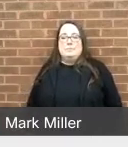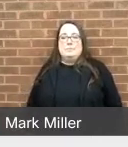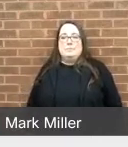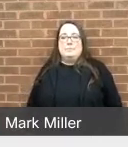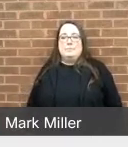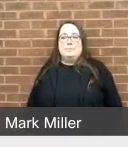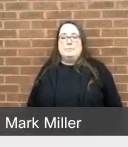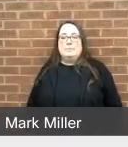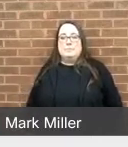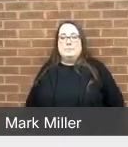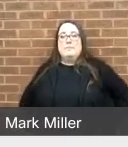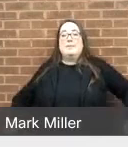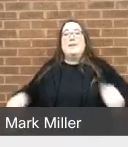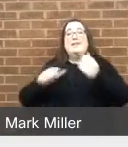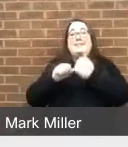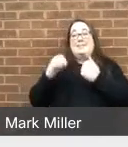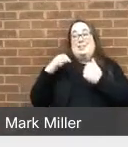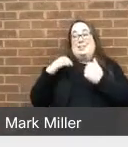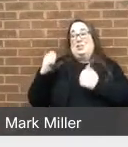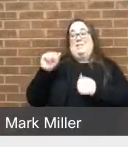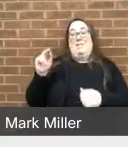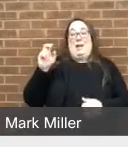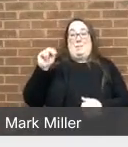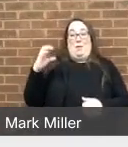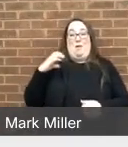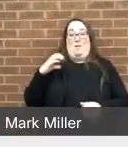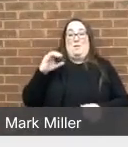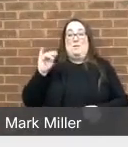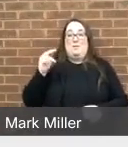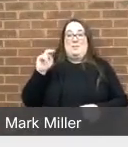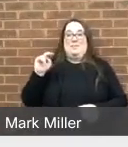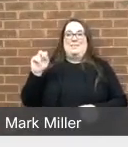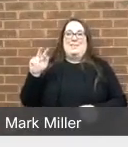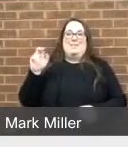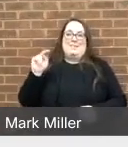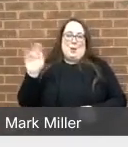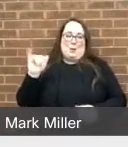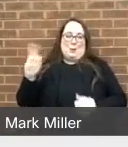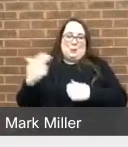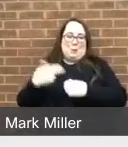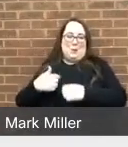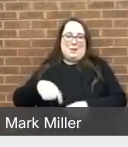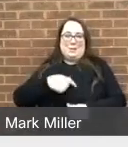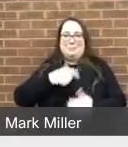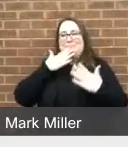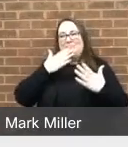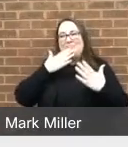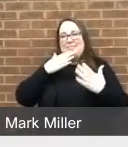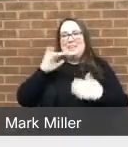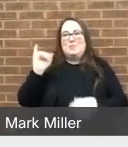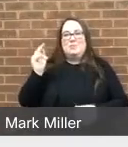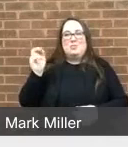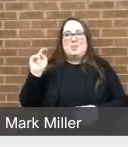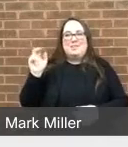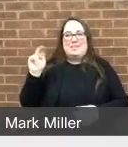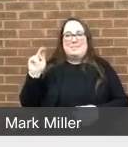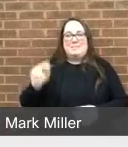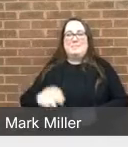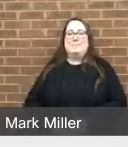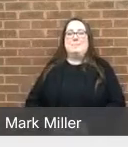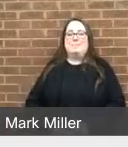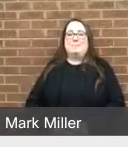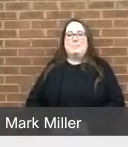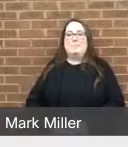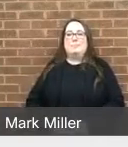our Assistant Chief Administrative Officer, Jansen Evelyn, who also joins us. Thank you, Jansen.